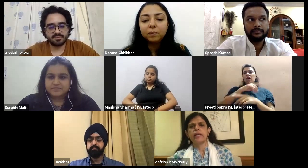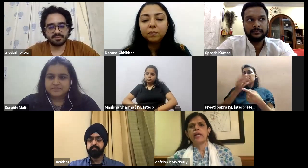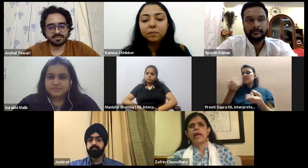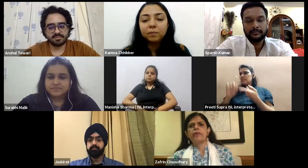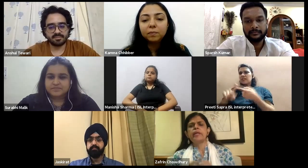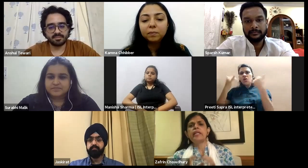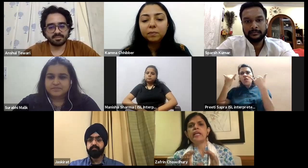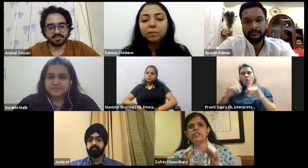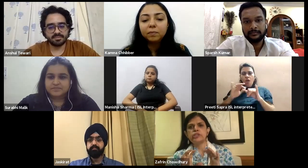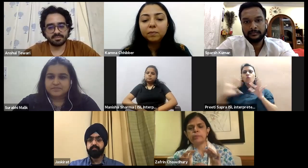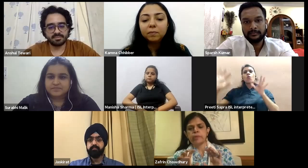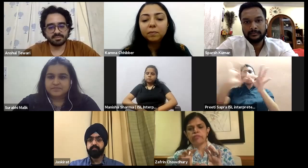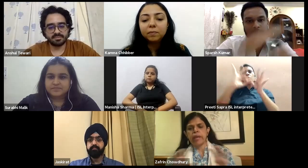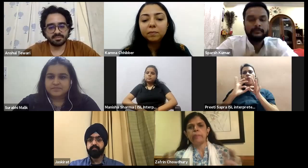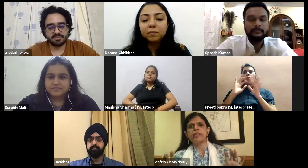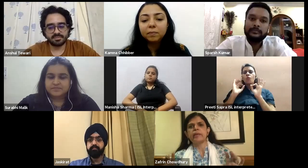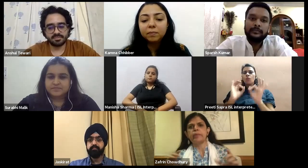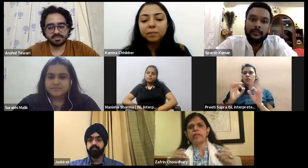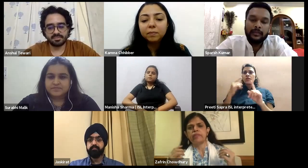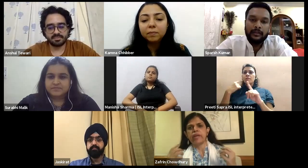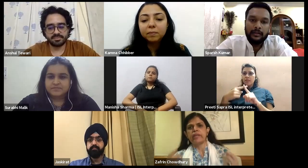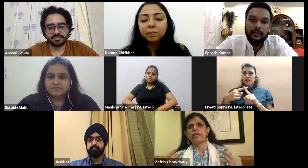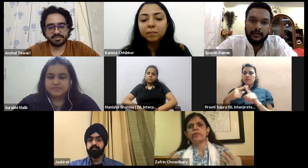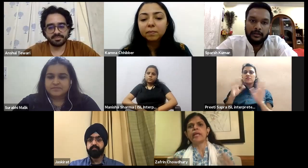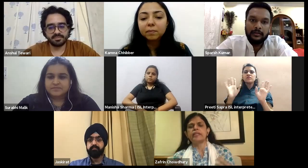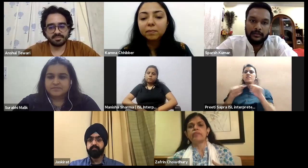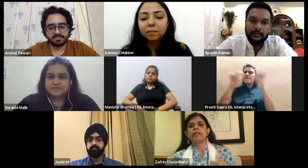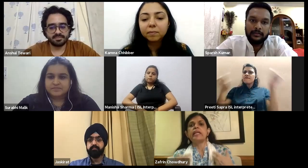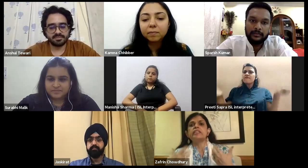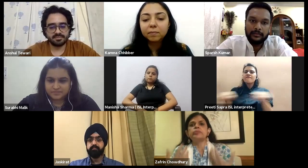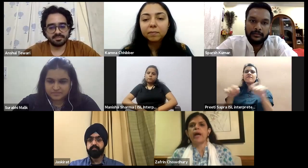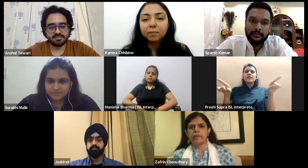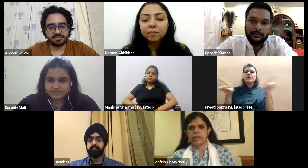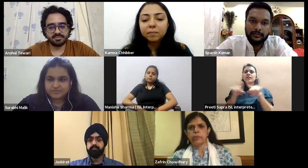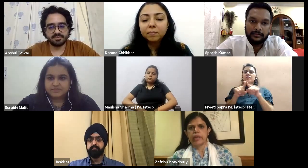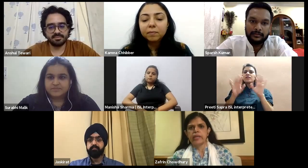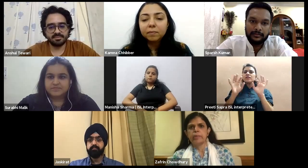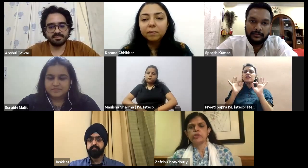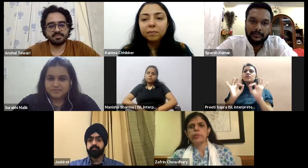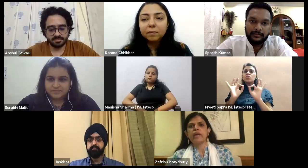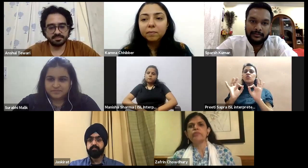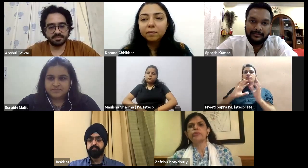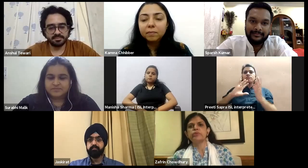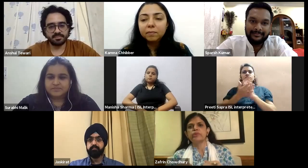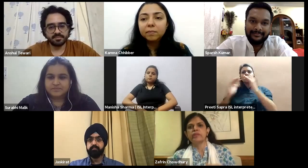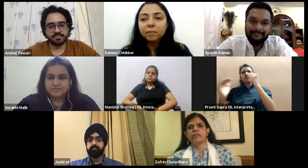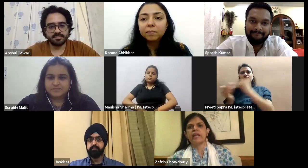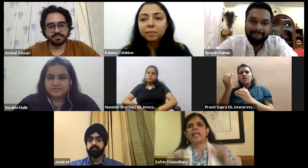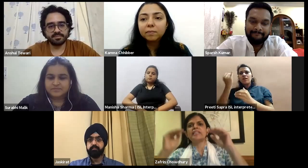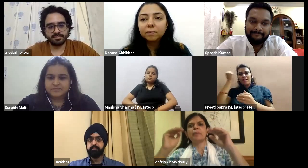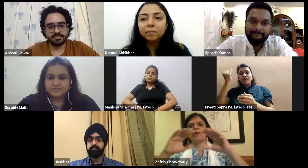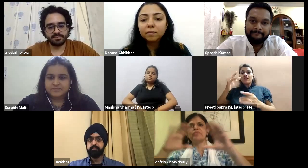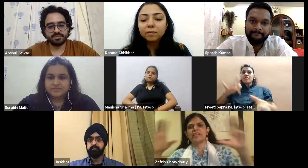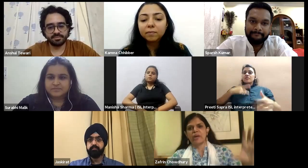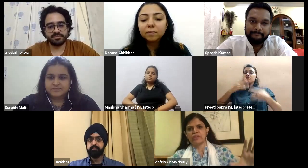other, and really framing them in a very creative and inspiring way, because we have to